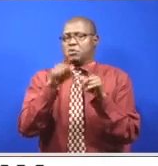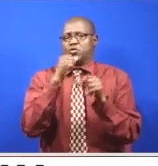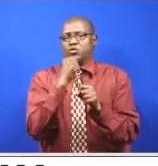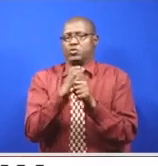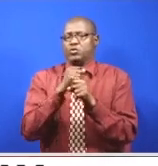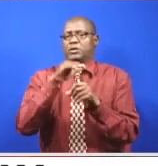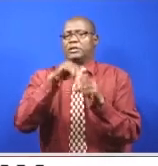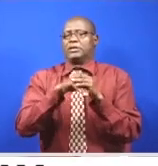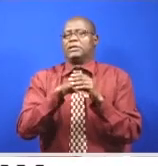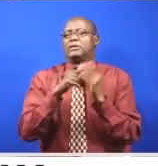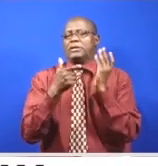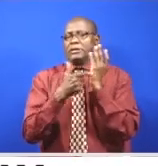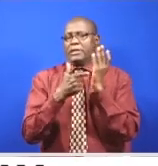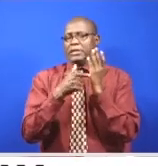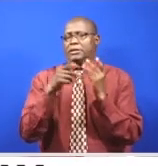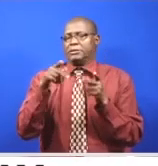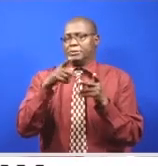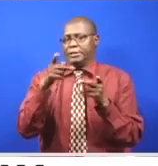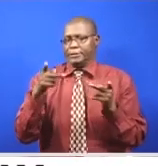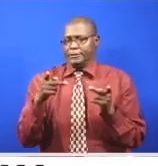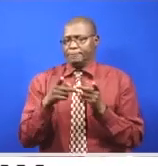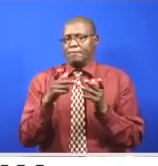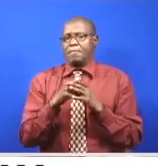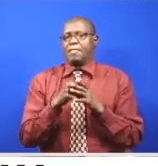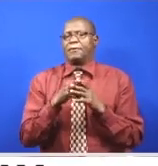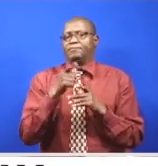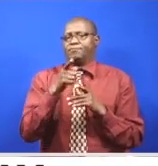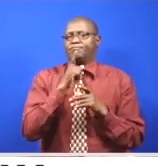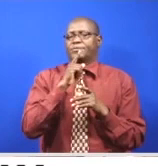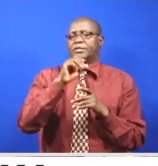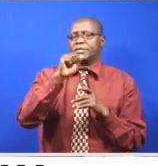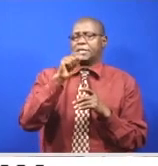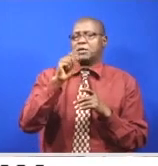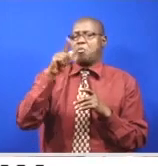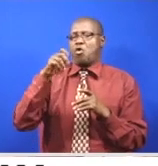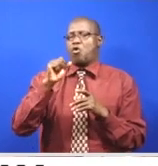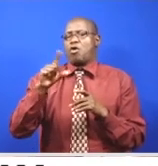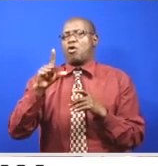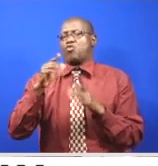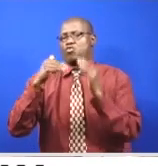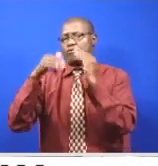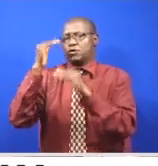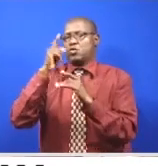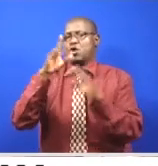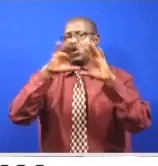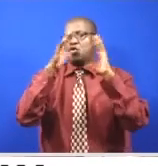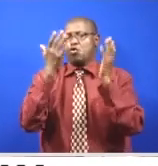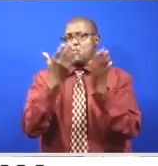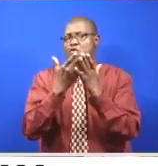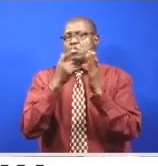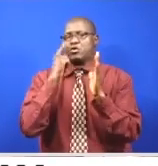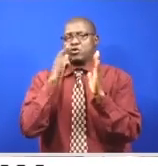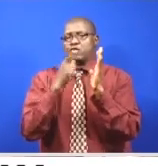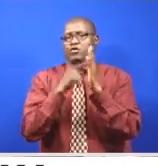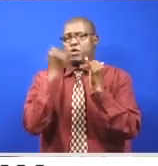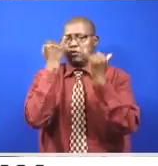the tech space. President William Ruto praised a team from St. Paul's University that won global recognition for the